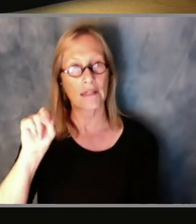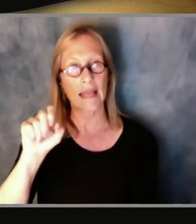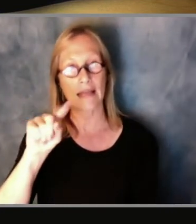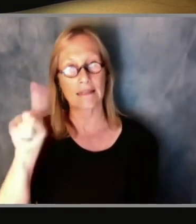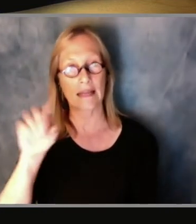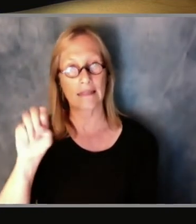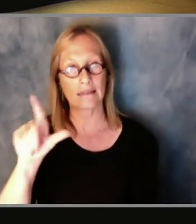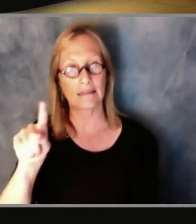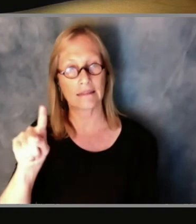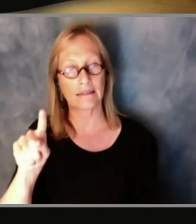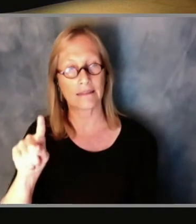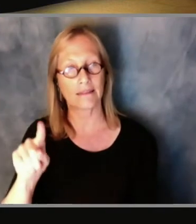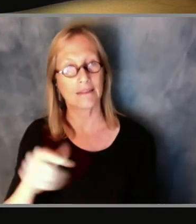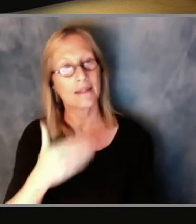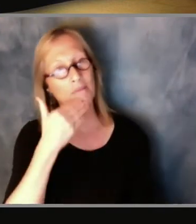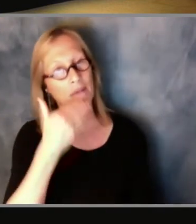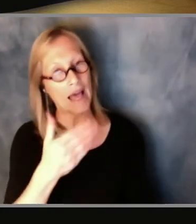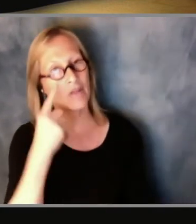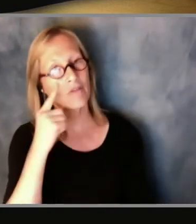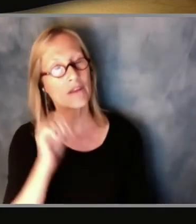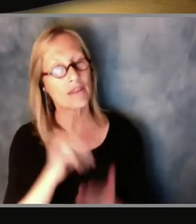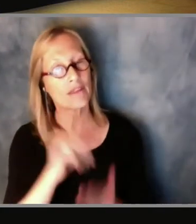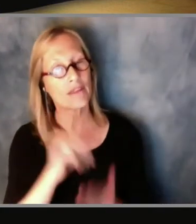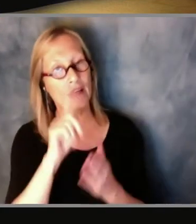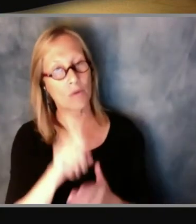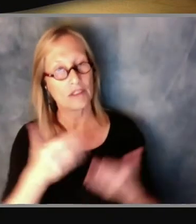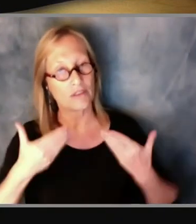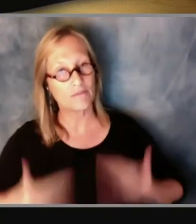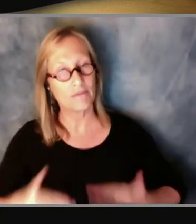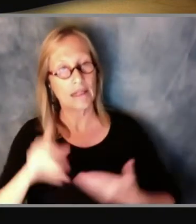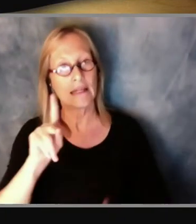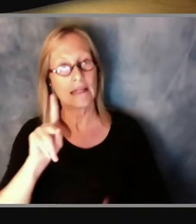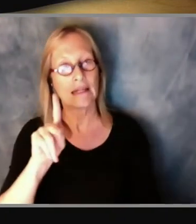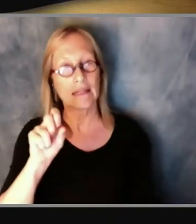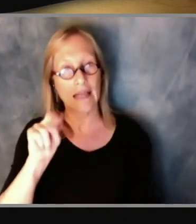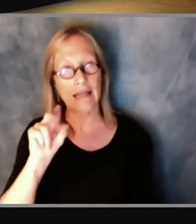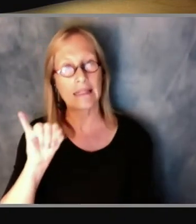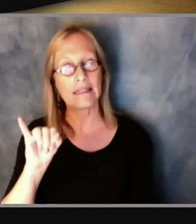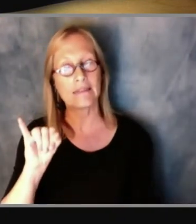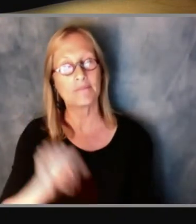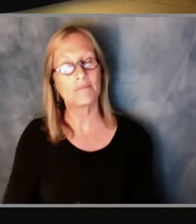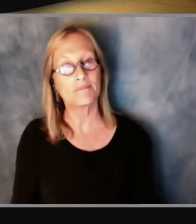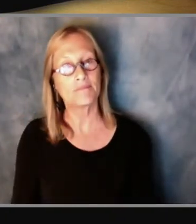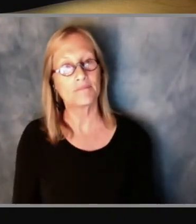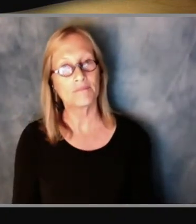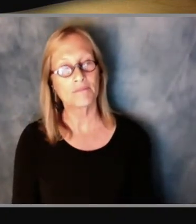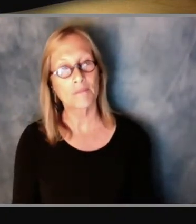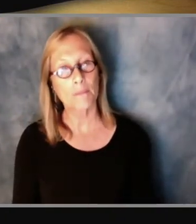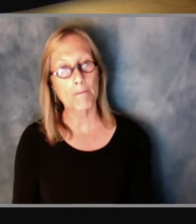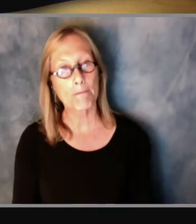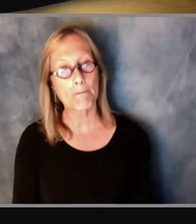Mahalo for that question, Alohilani. This is Kiani Rollins Fernandez, and